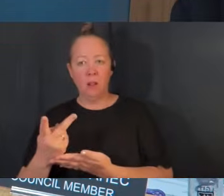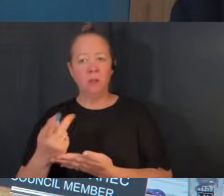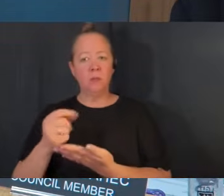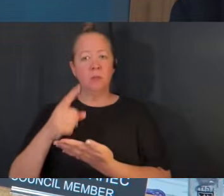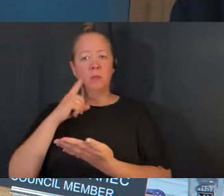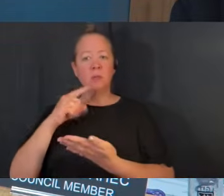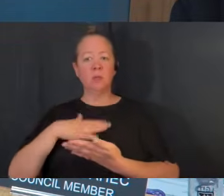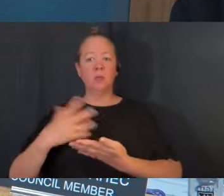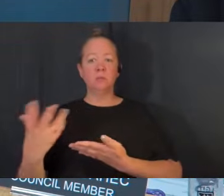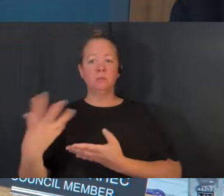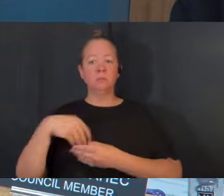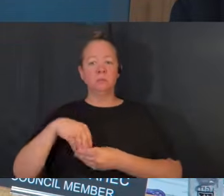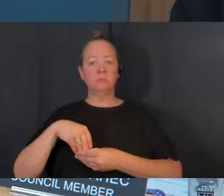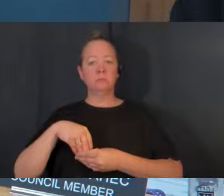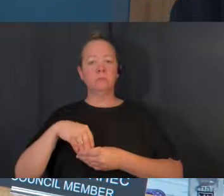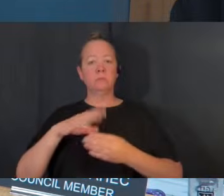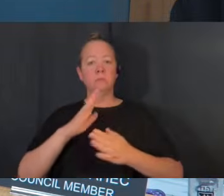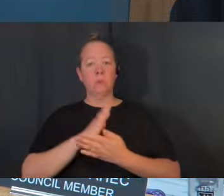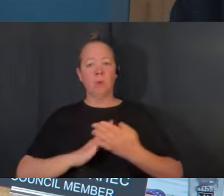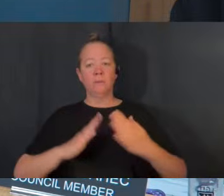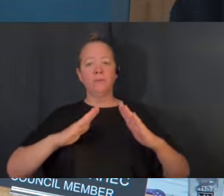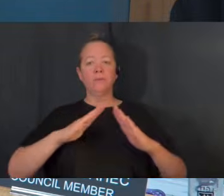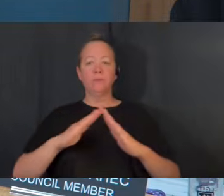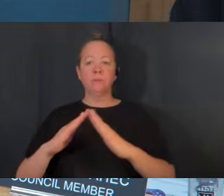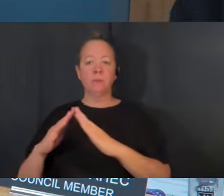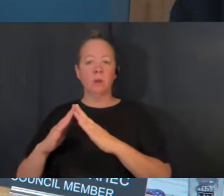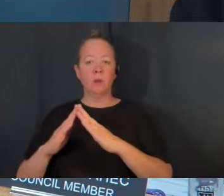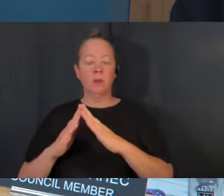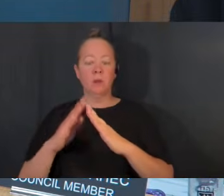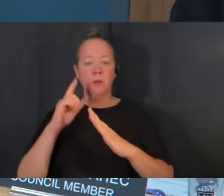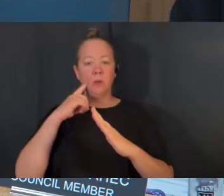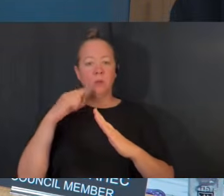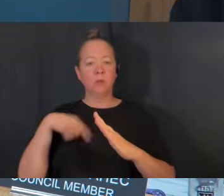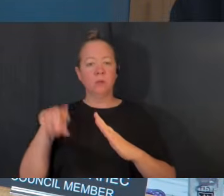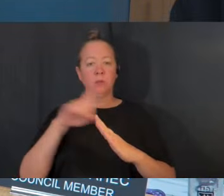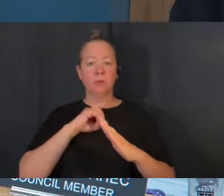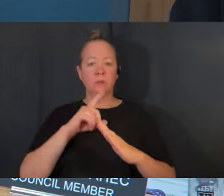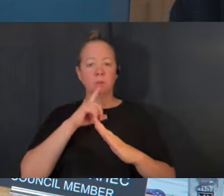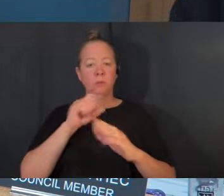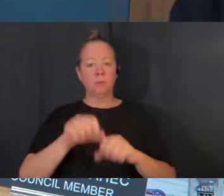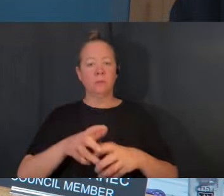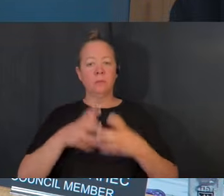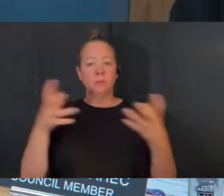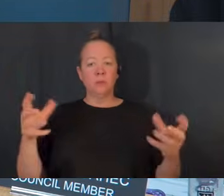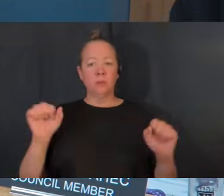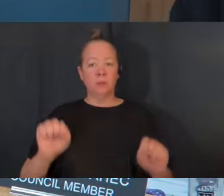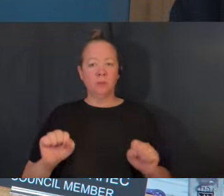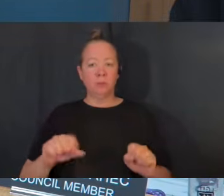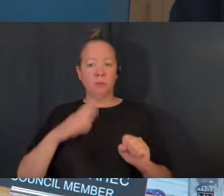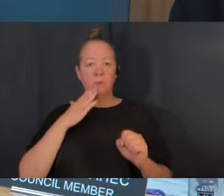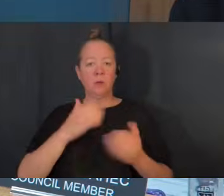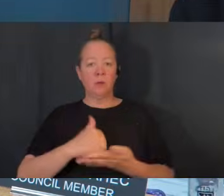we can do as much as possible to help it succeed, and as Councilmember Wade said, mold it